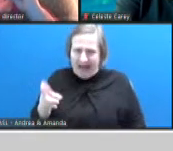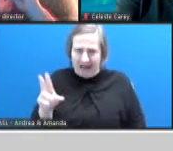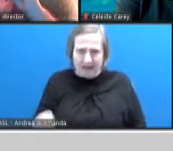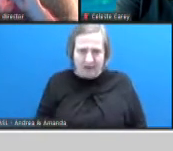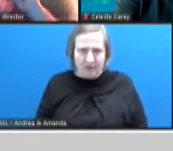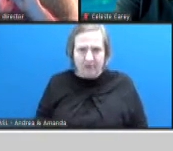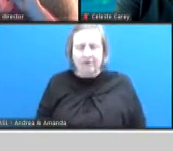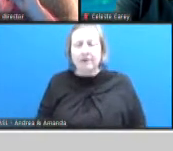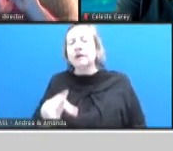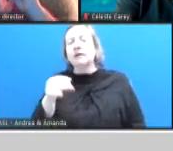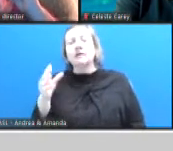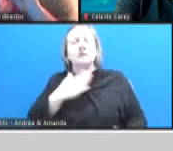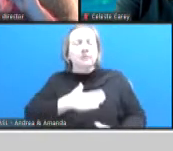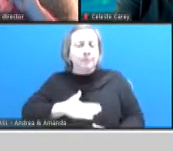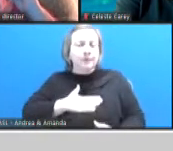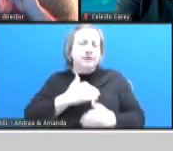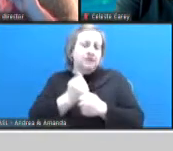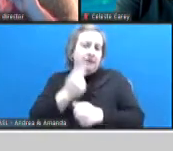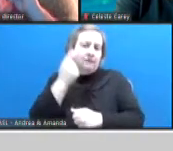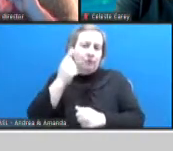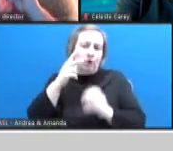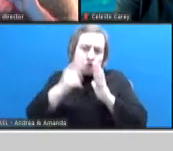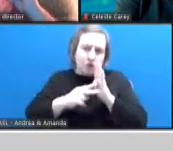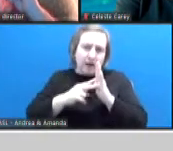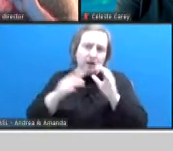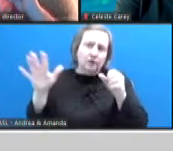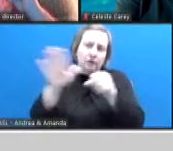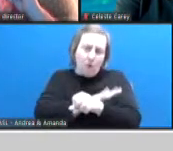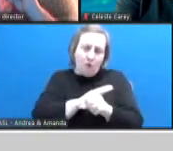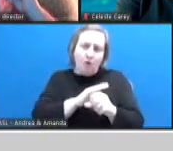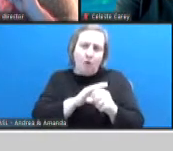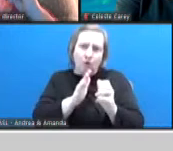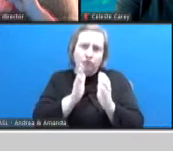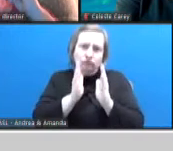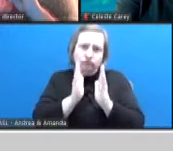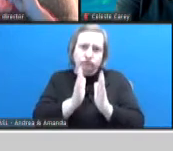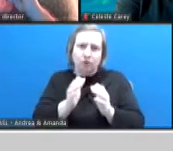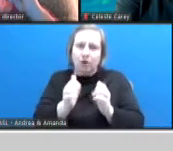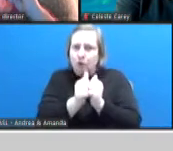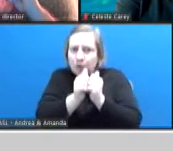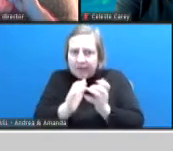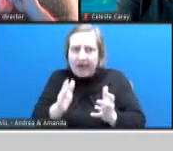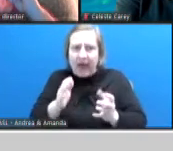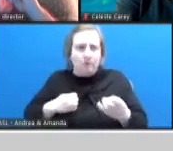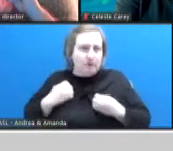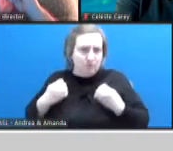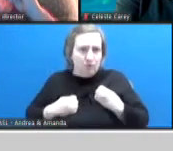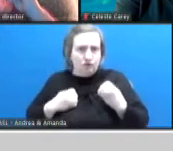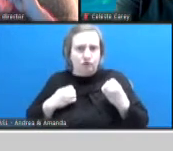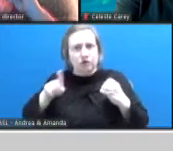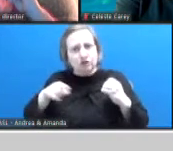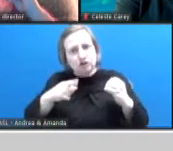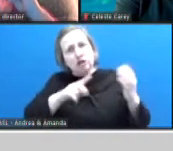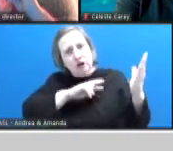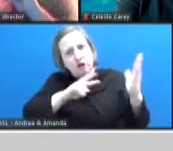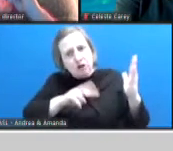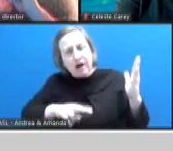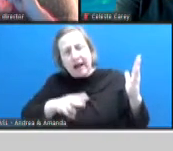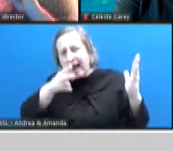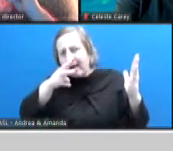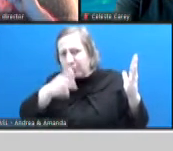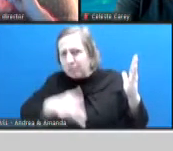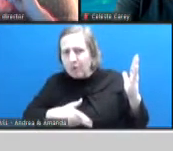so please everybody read the whole thing without getting emotional and just look at how poorly it